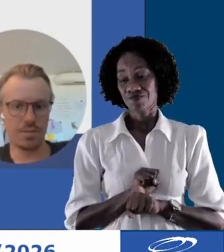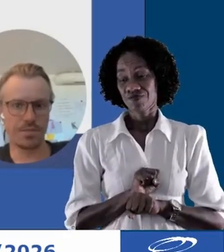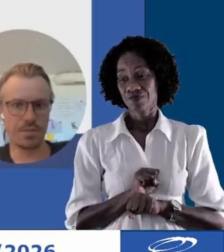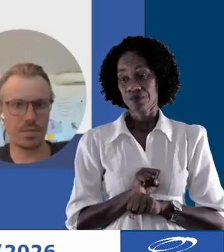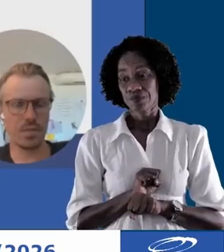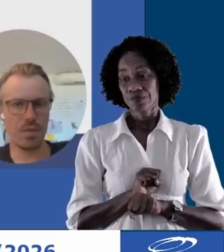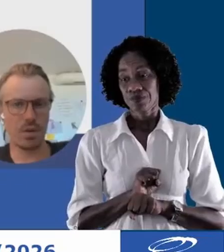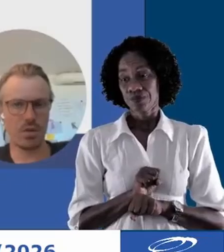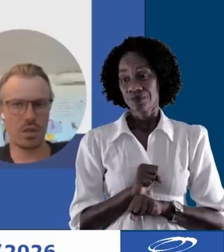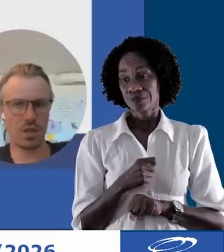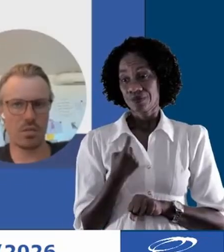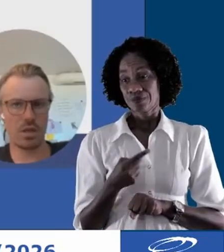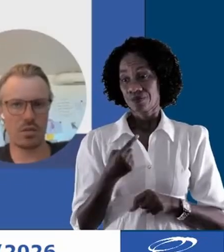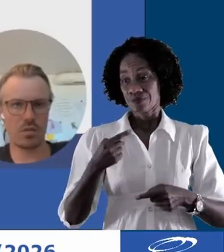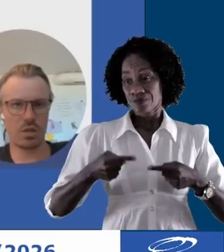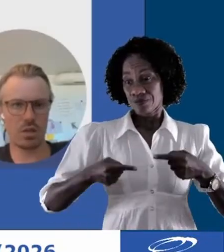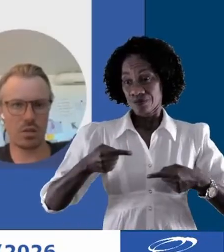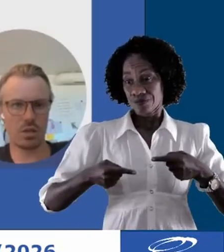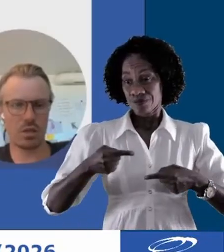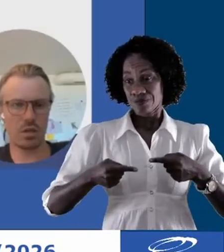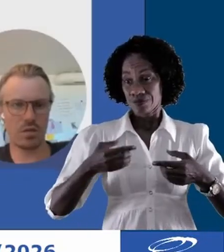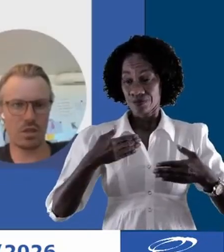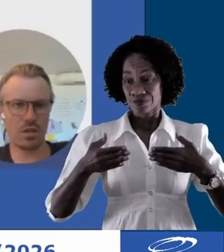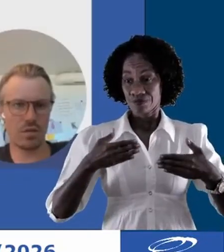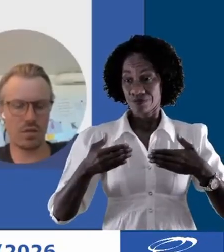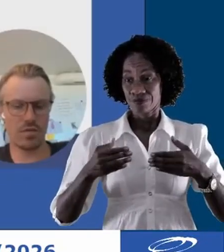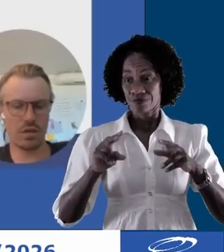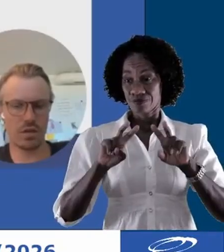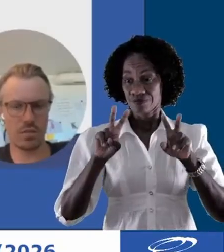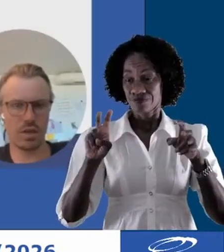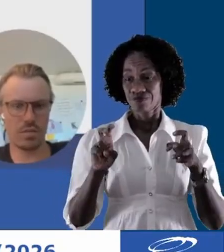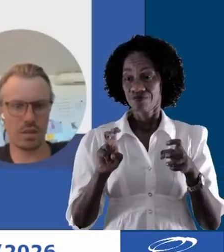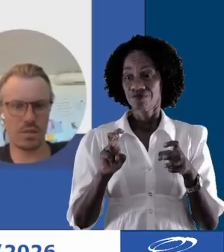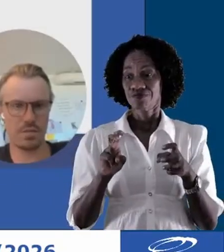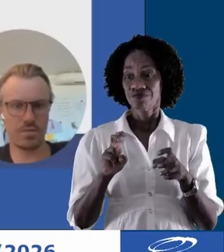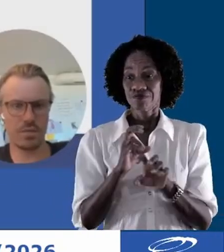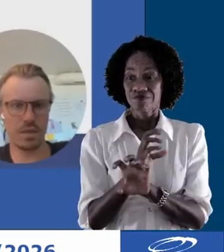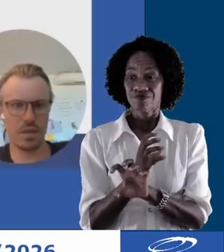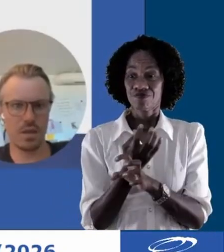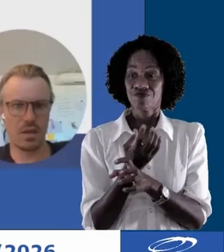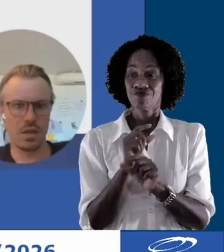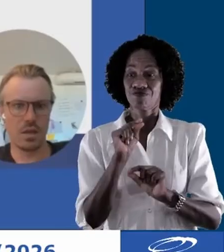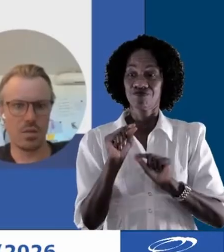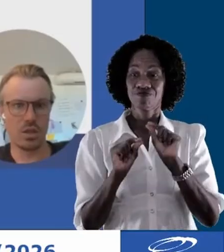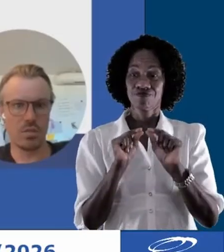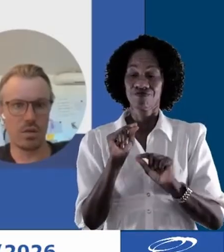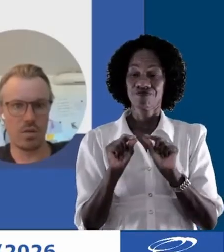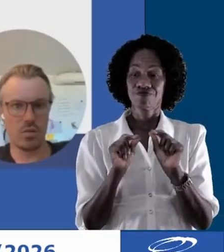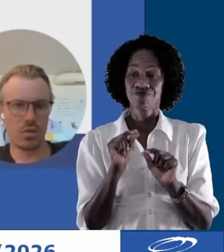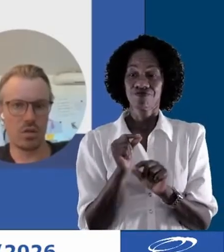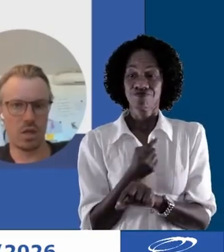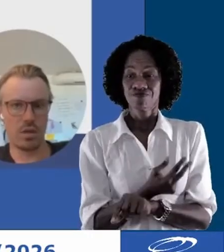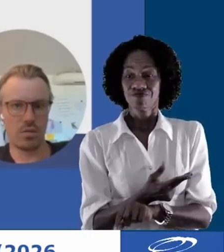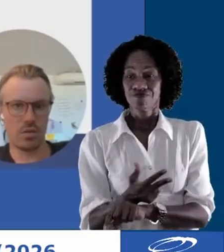mean. Bone is a complex organ consisting of several different compartments. And which bone